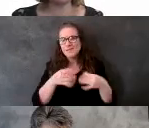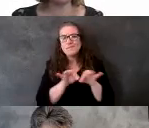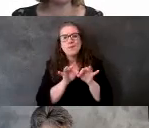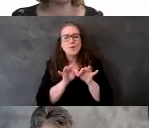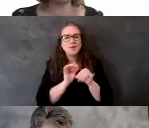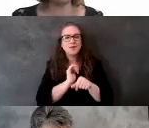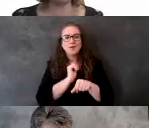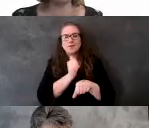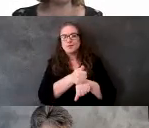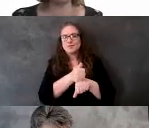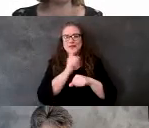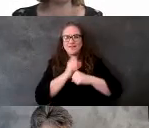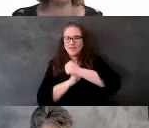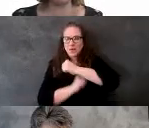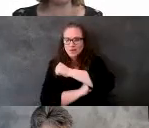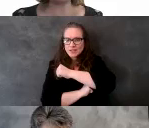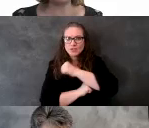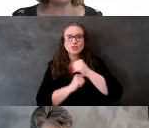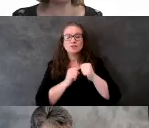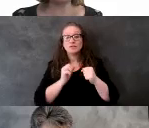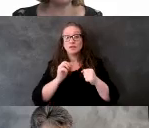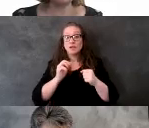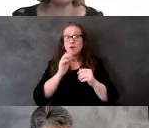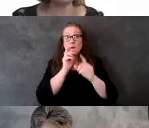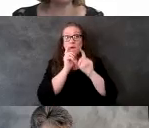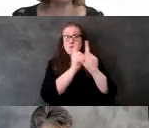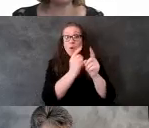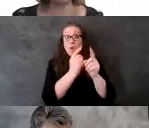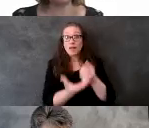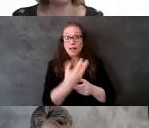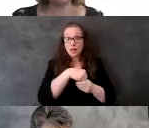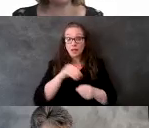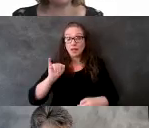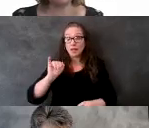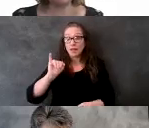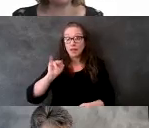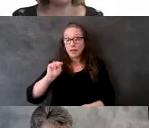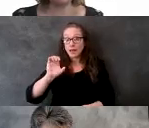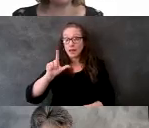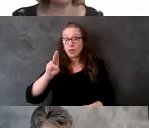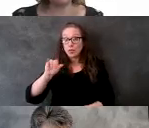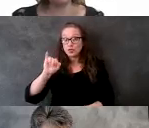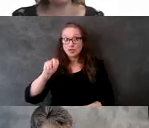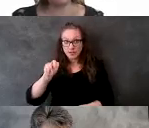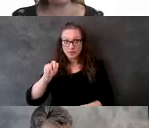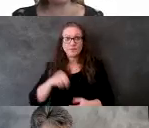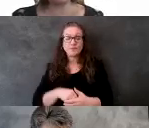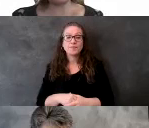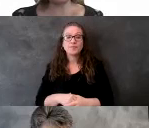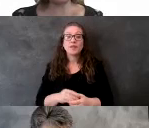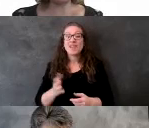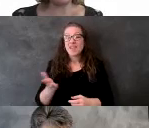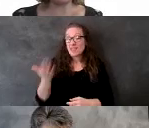and inclusion by talking about the past. And the past can be really uncomfortable. And also it's important to know that the past